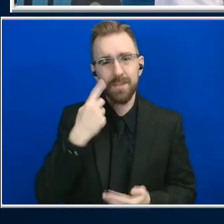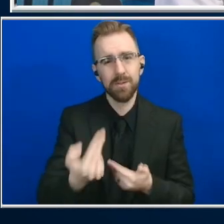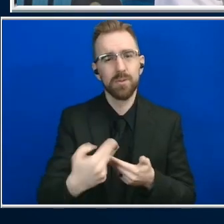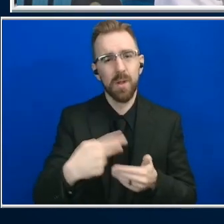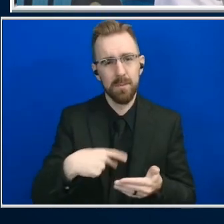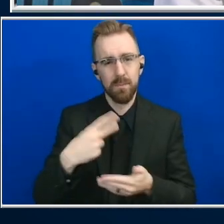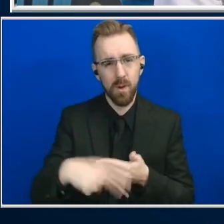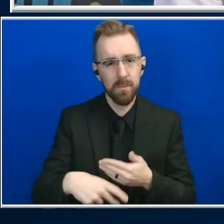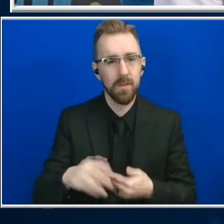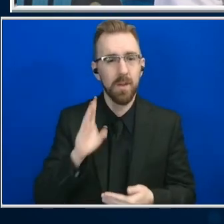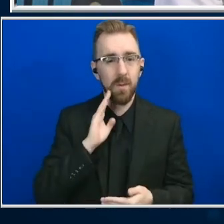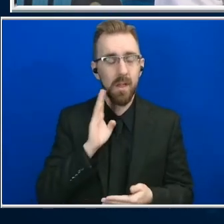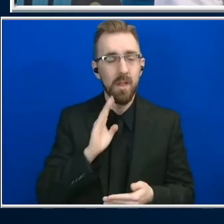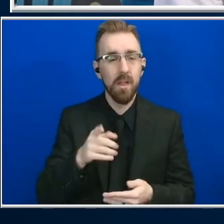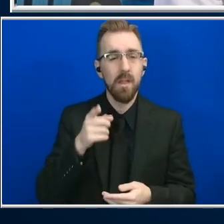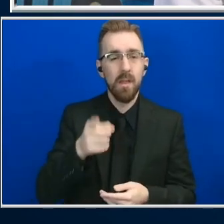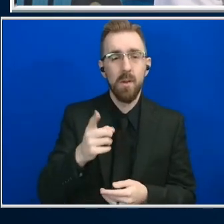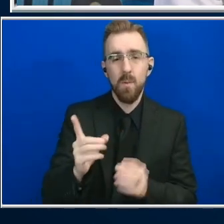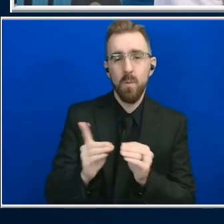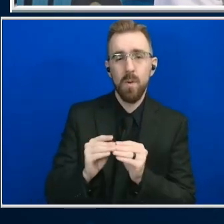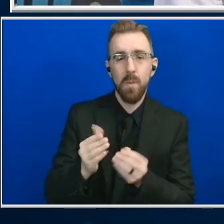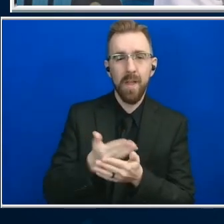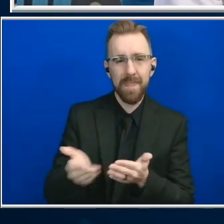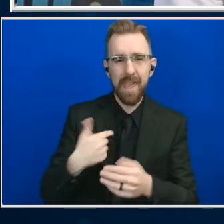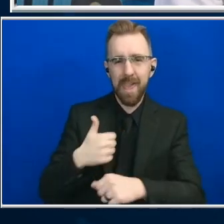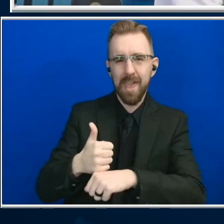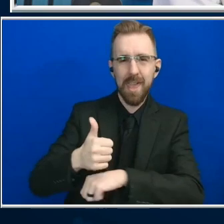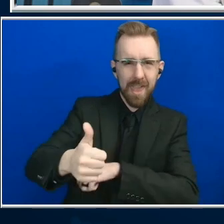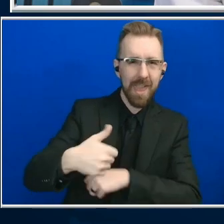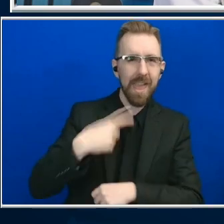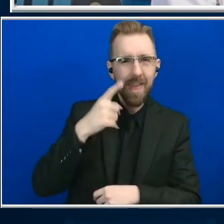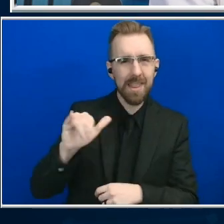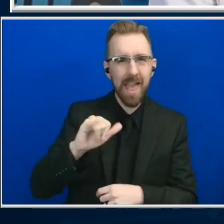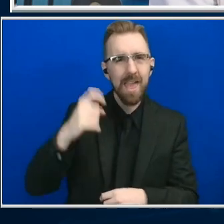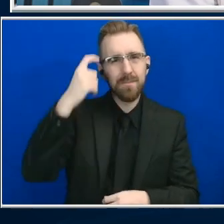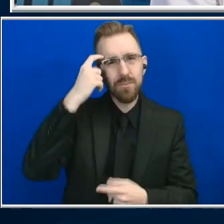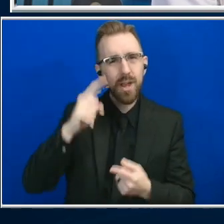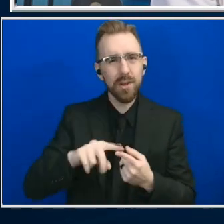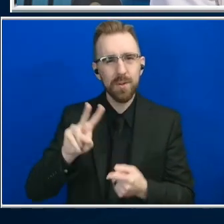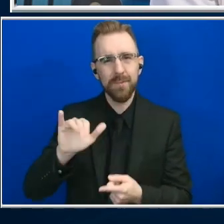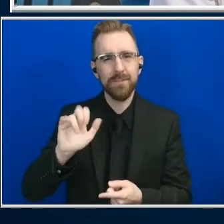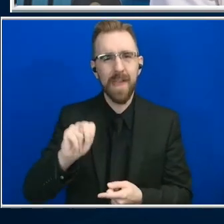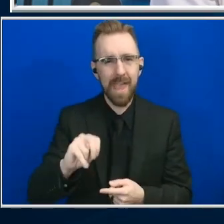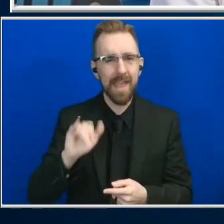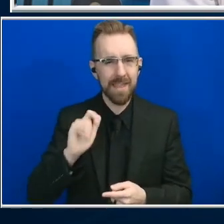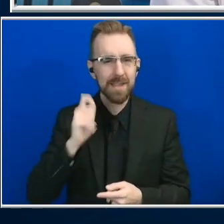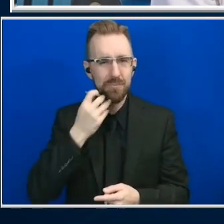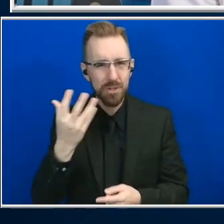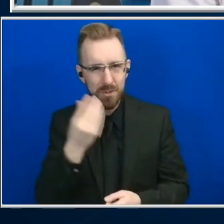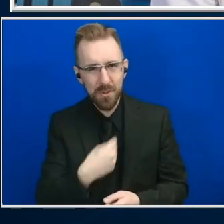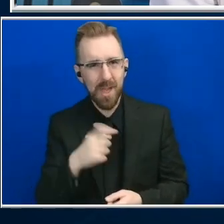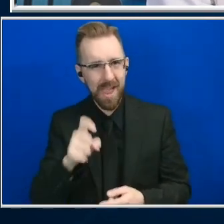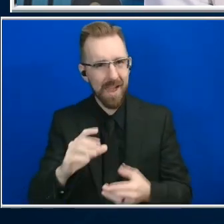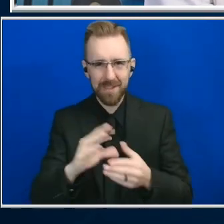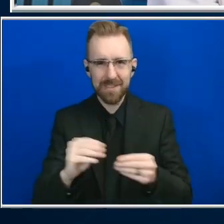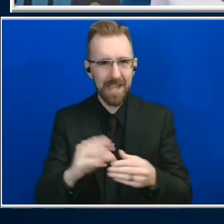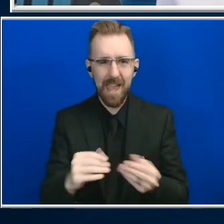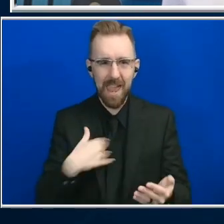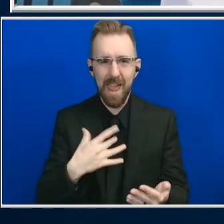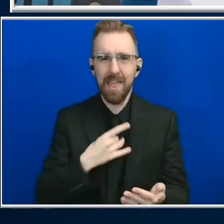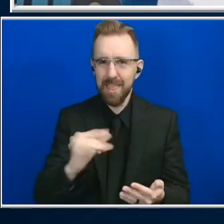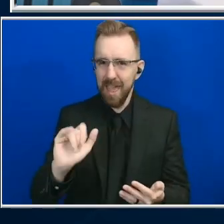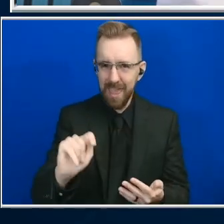you of one more thing. I think you're doing this because you like to say brain to vein. That's pretty cool. I just got to say it. I like it.